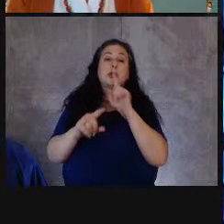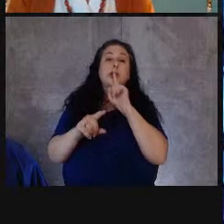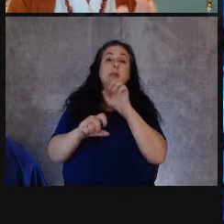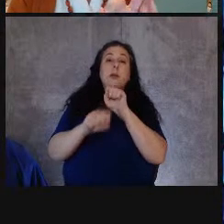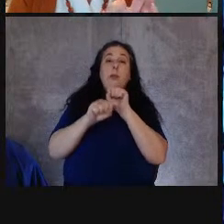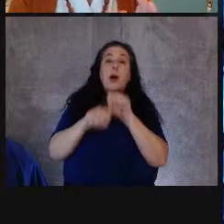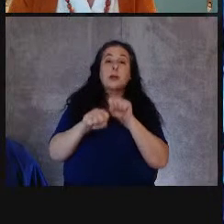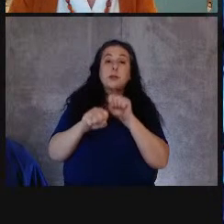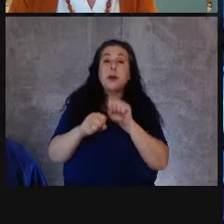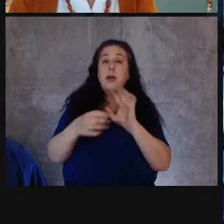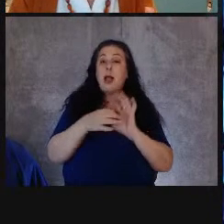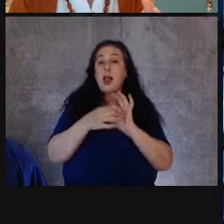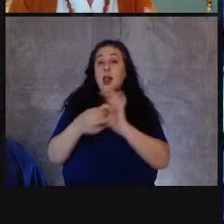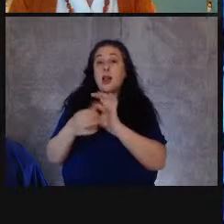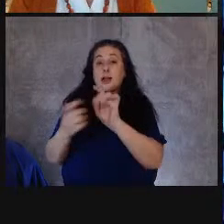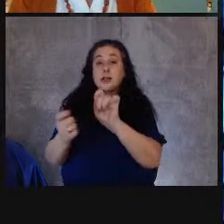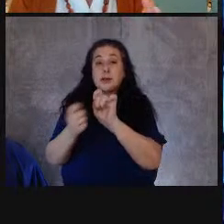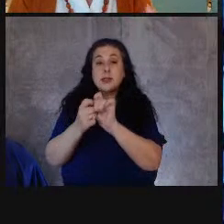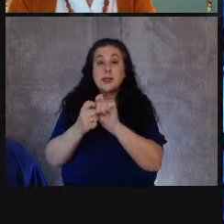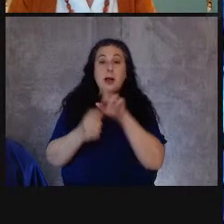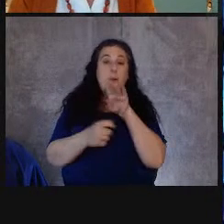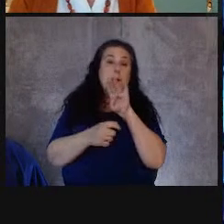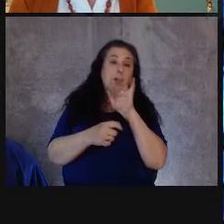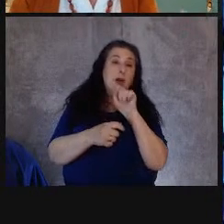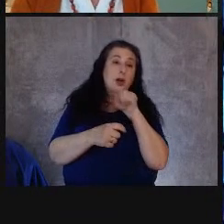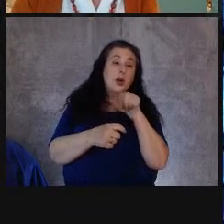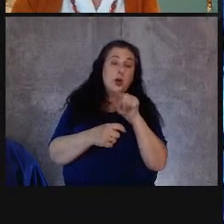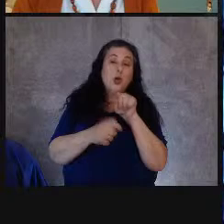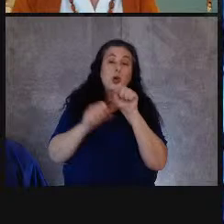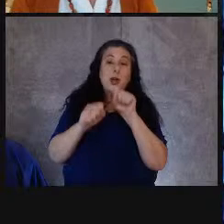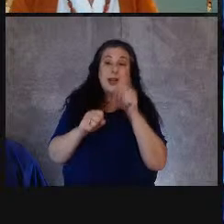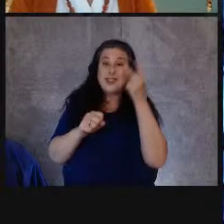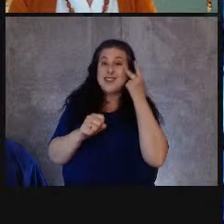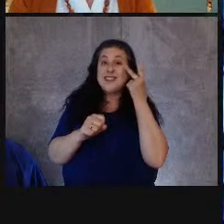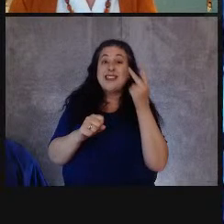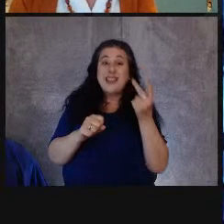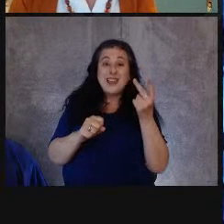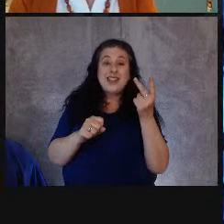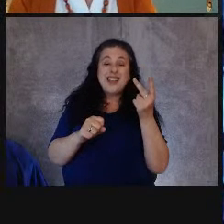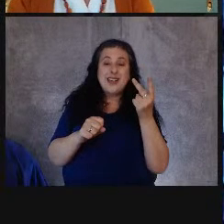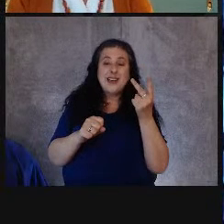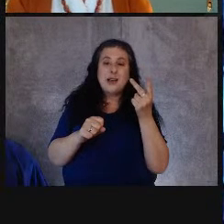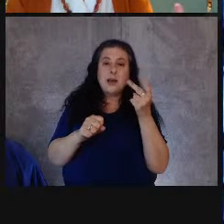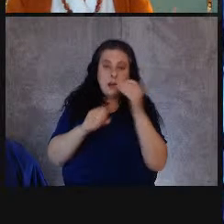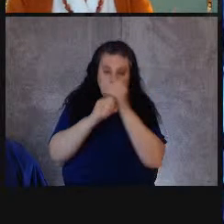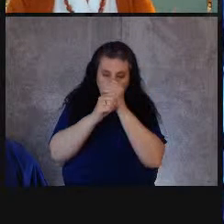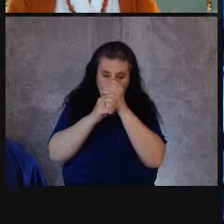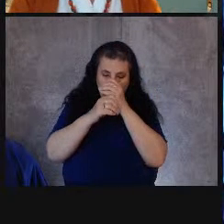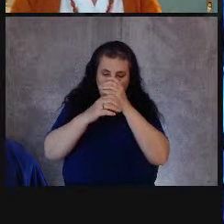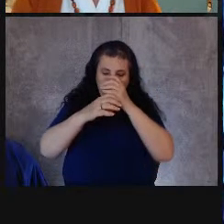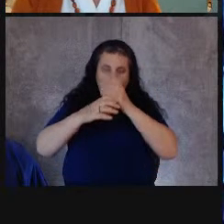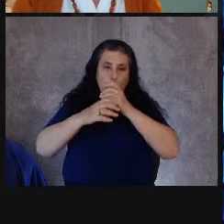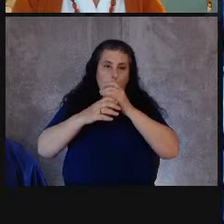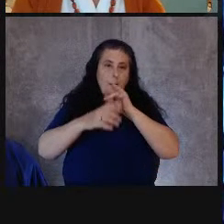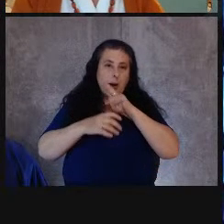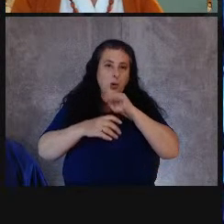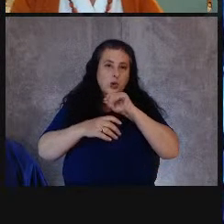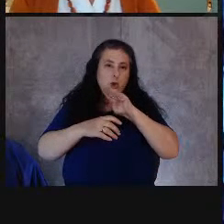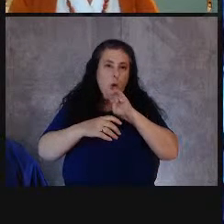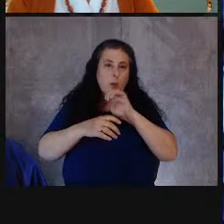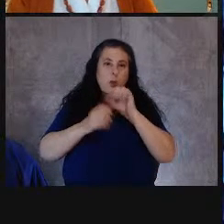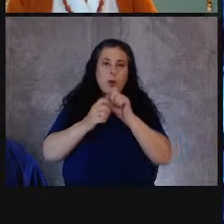possible to link specific bacteria that you can see under a microscope with